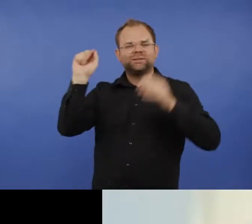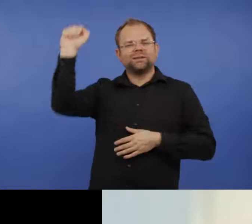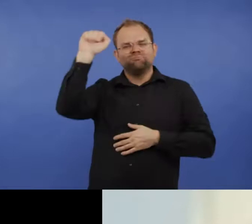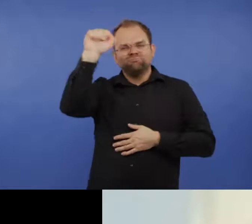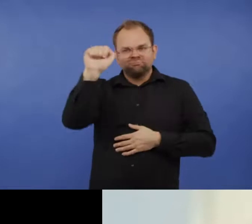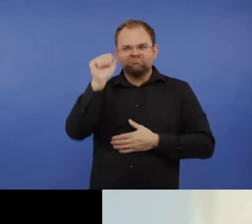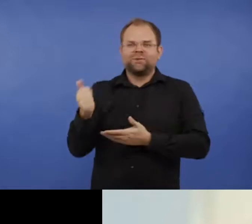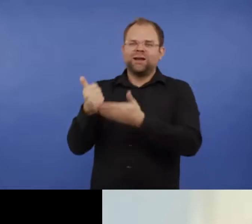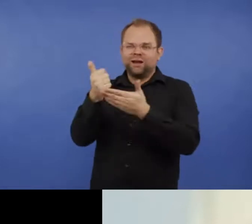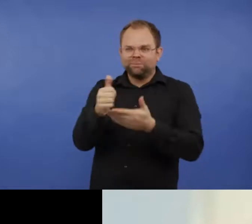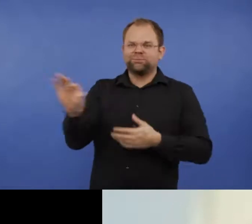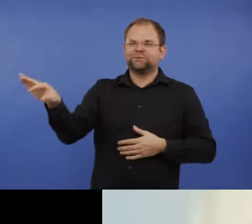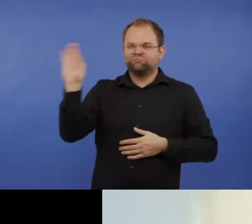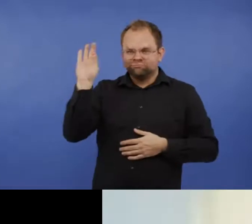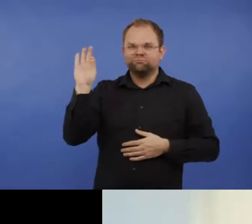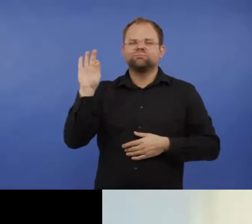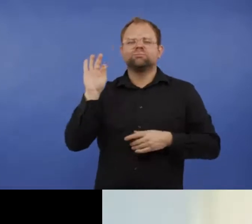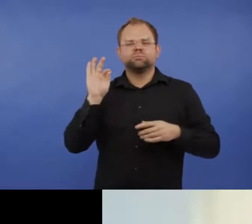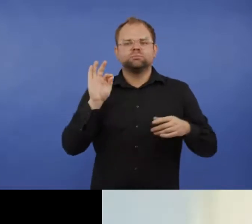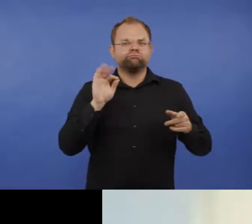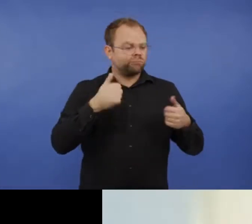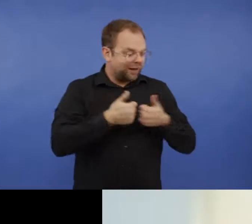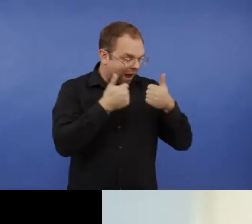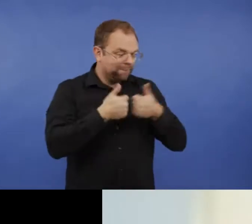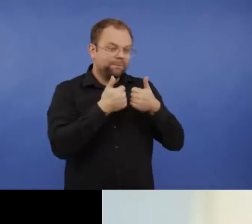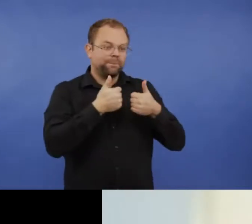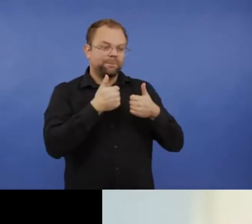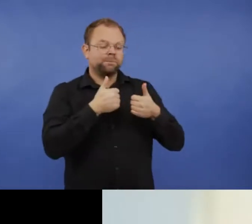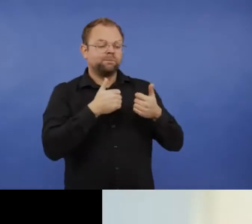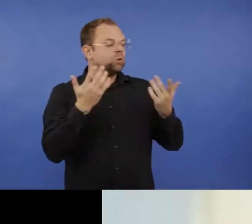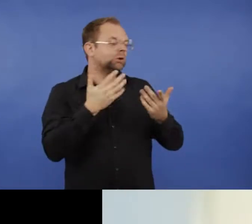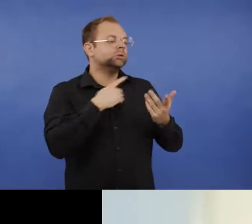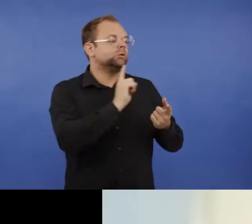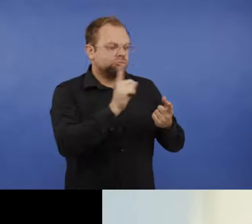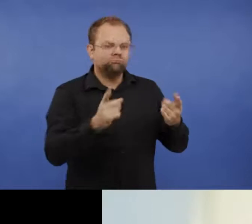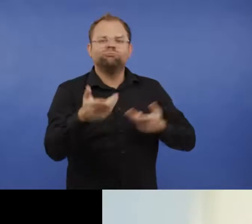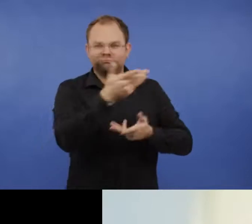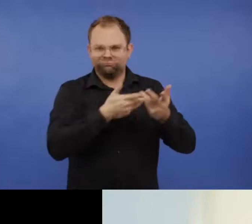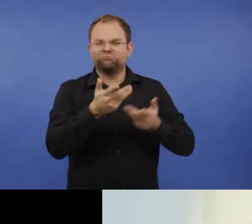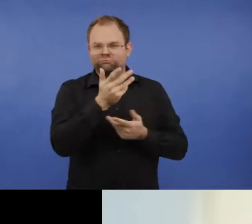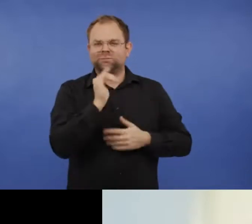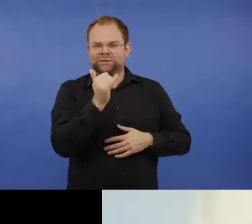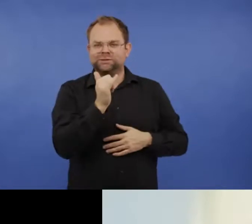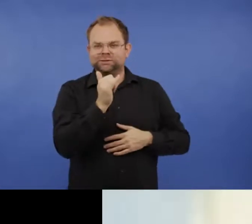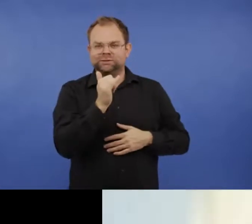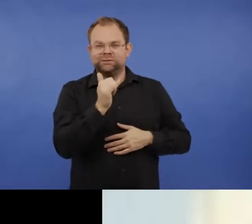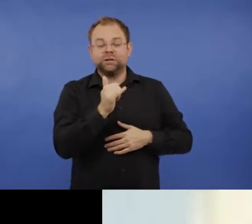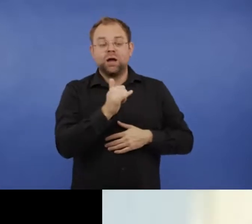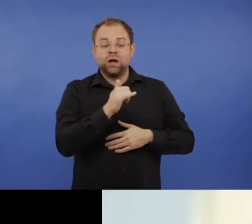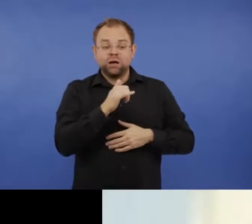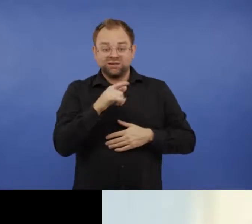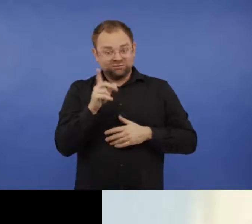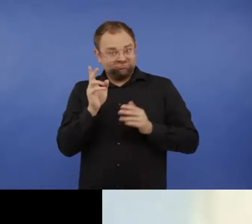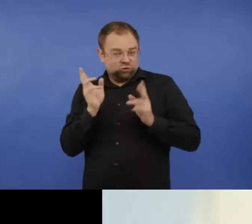up with that kind of sense of the democratic process, of give